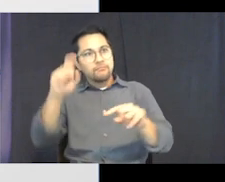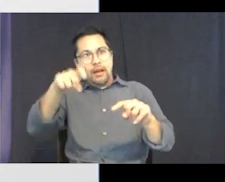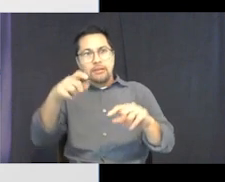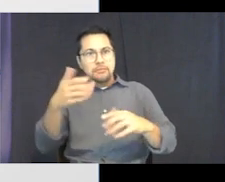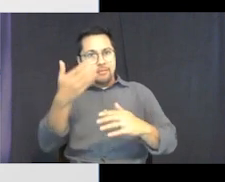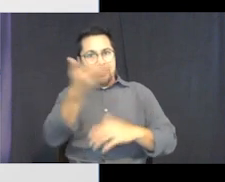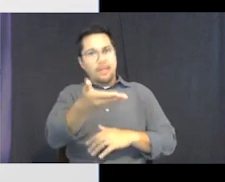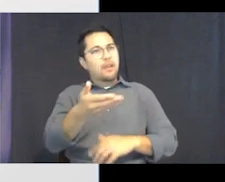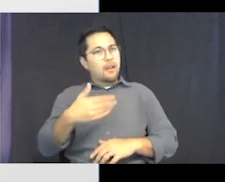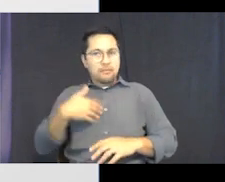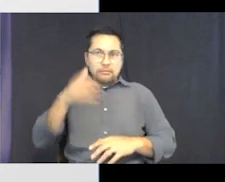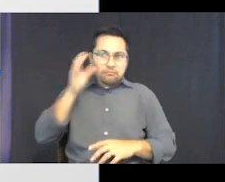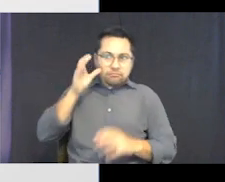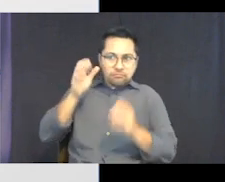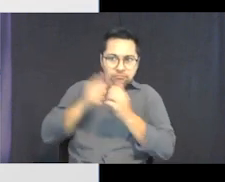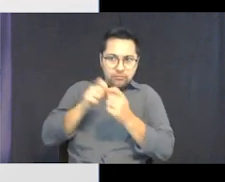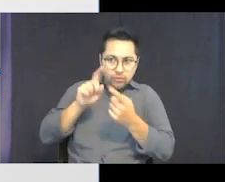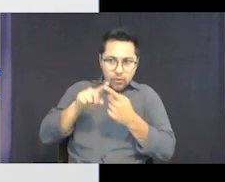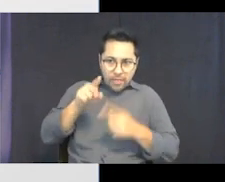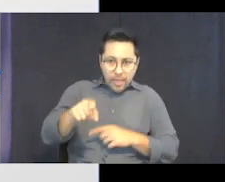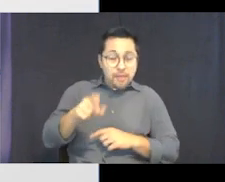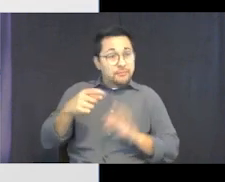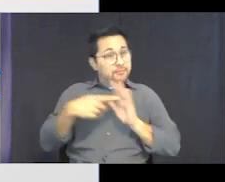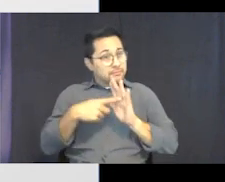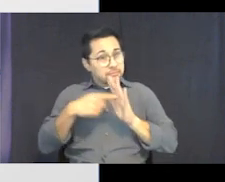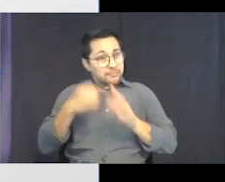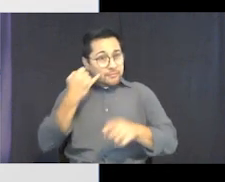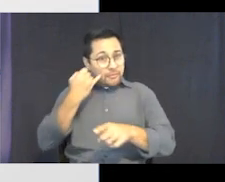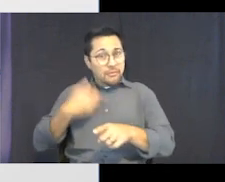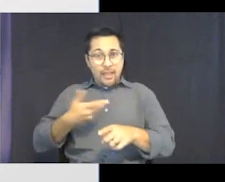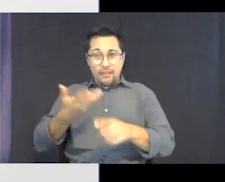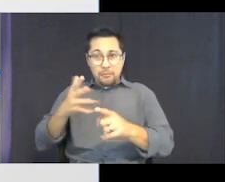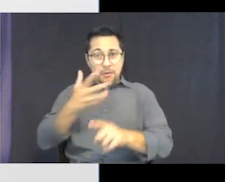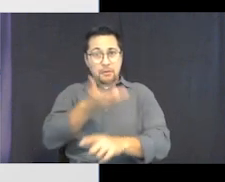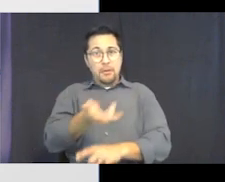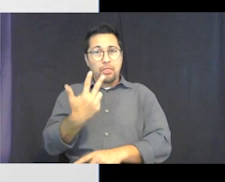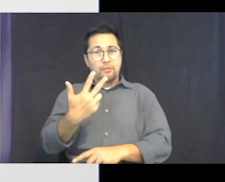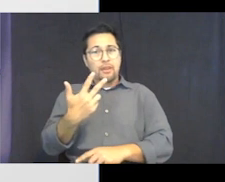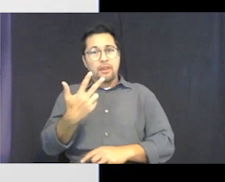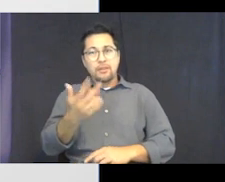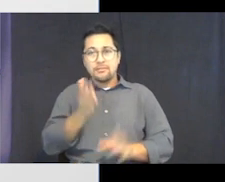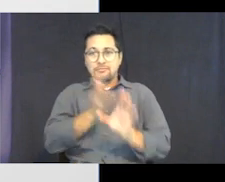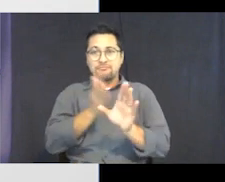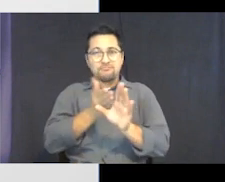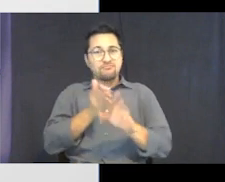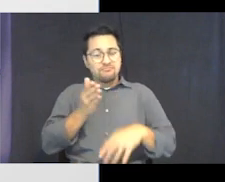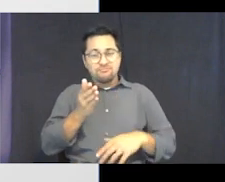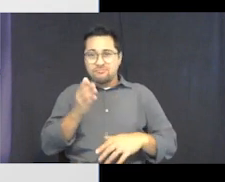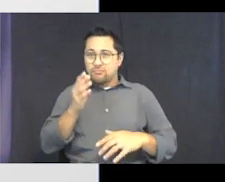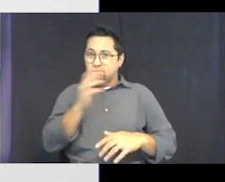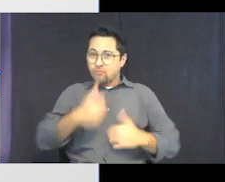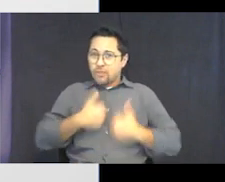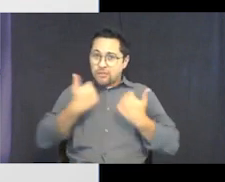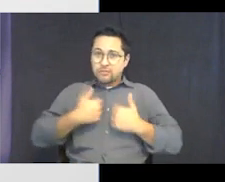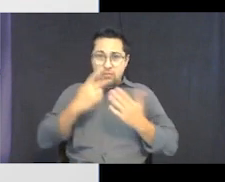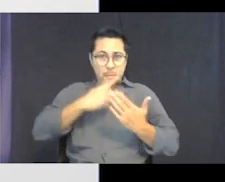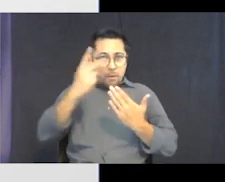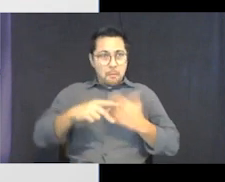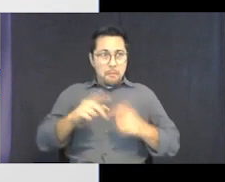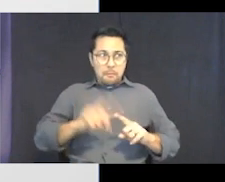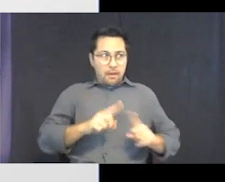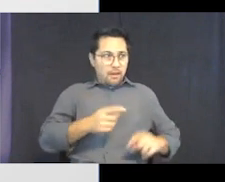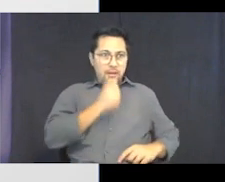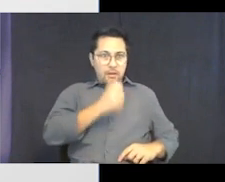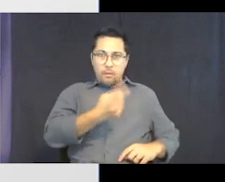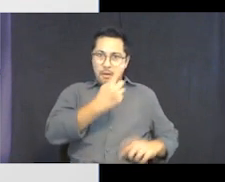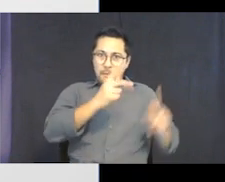she's needs are. For example, if a child's been in 3 psychiatric residential treatment programs and not one person has spoken to